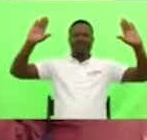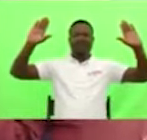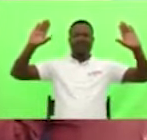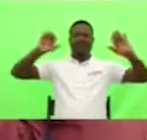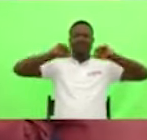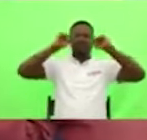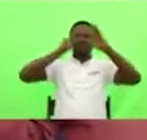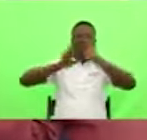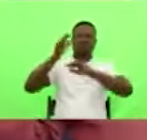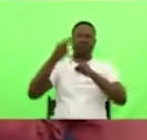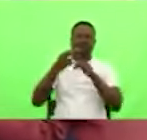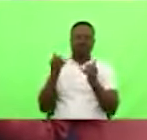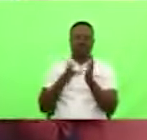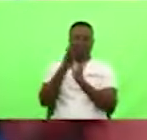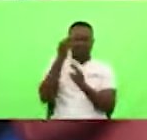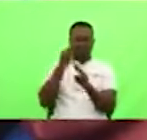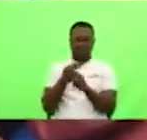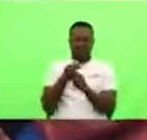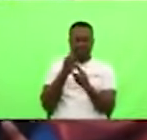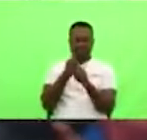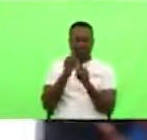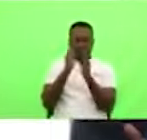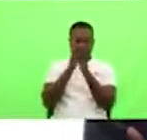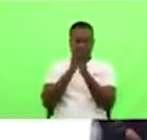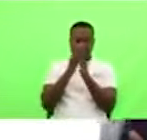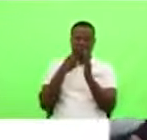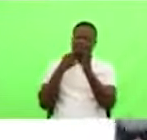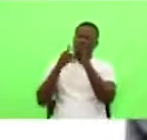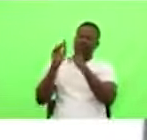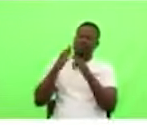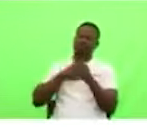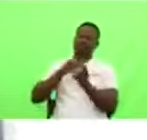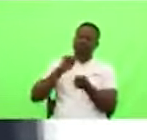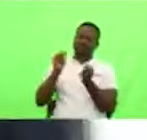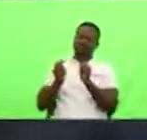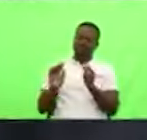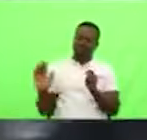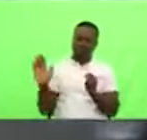the name of the Lord. Say, Father, transform my life.